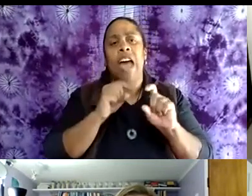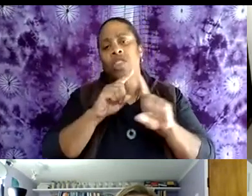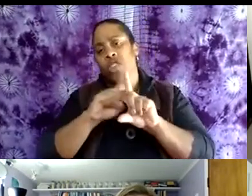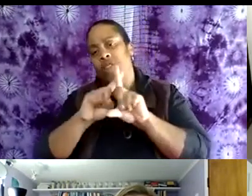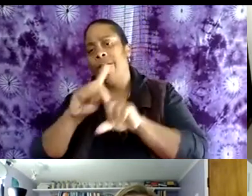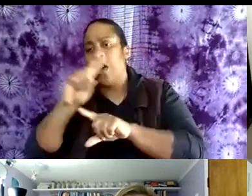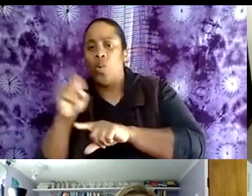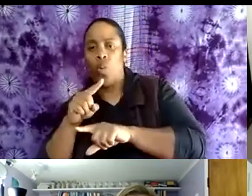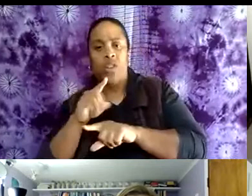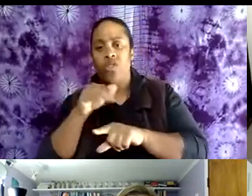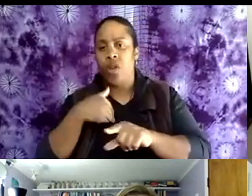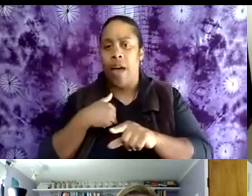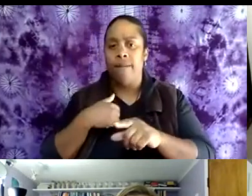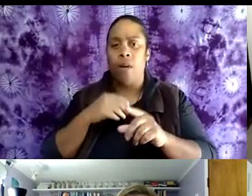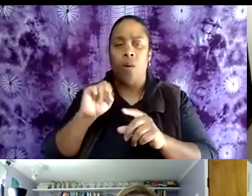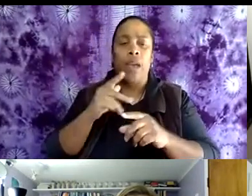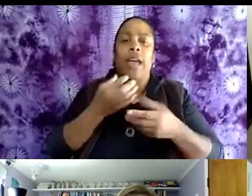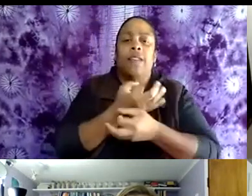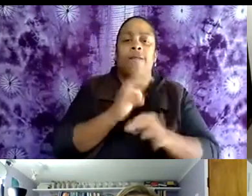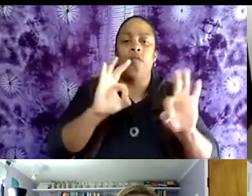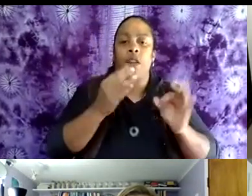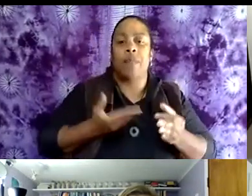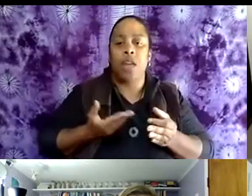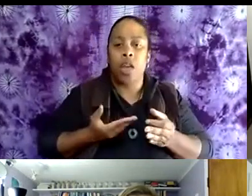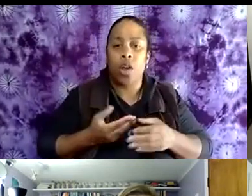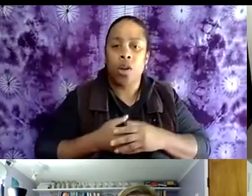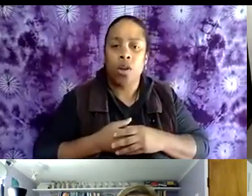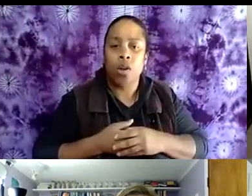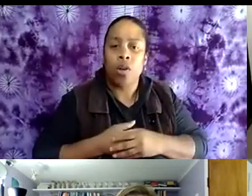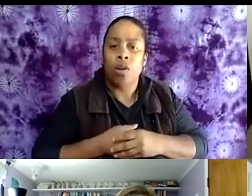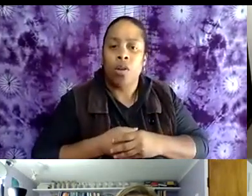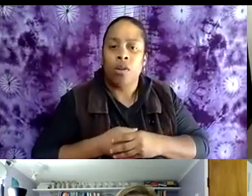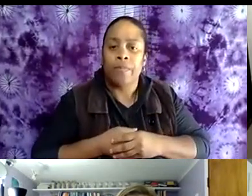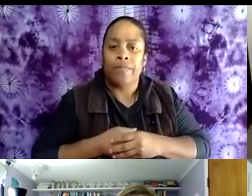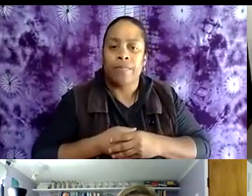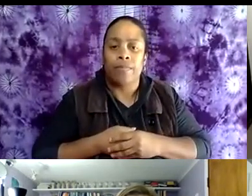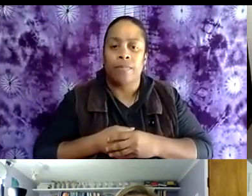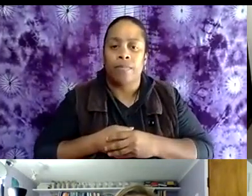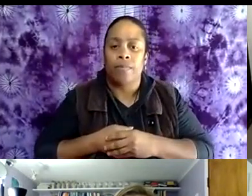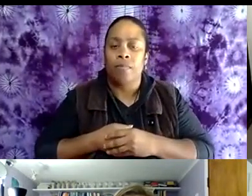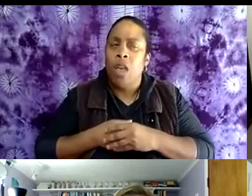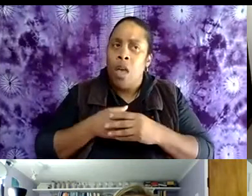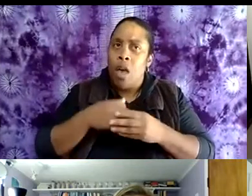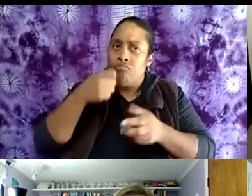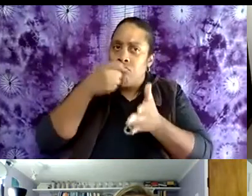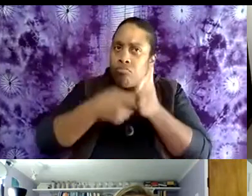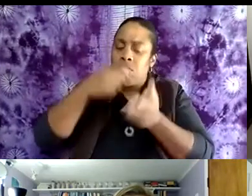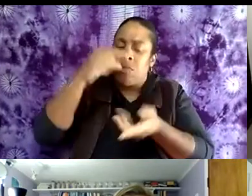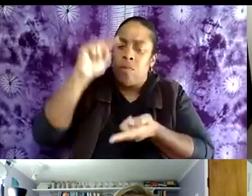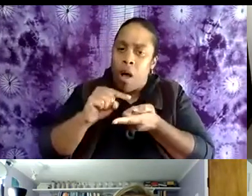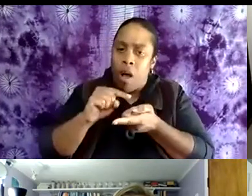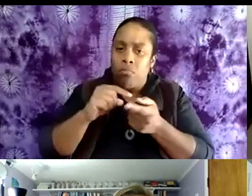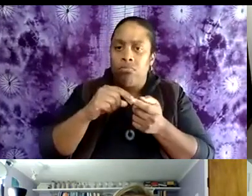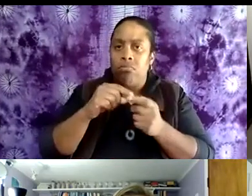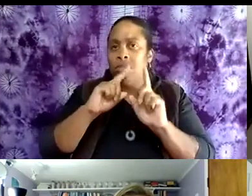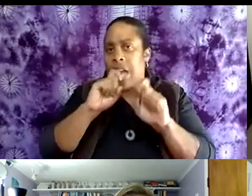be here to listen and learn from everything that is asked and shared today. And it's a small price to ask a question of the panel. Let's